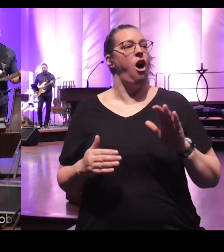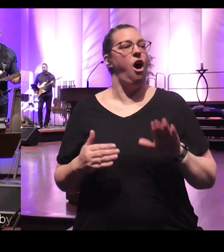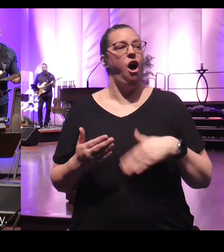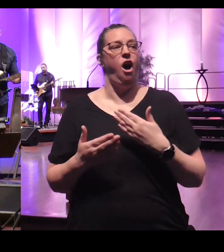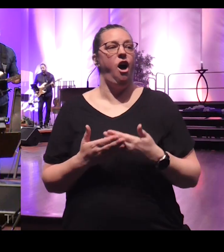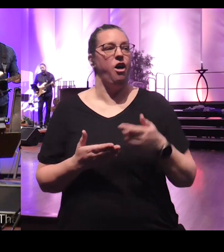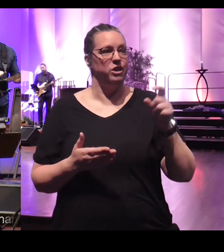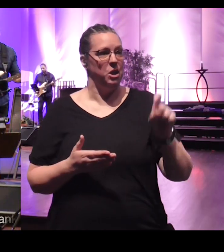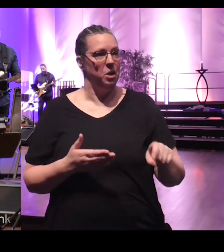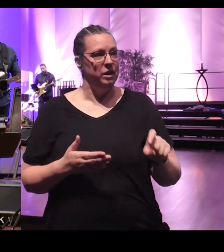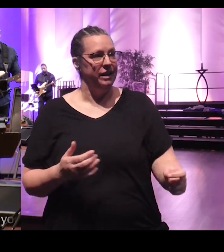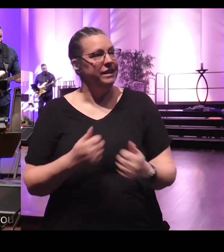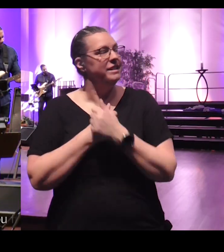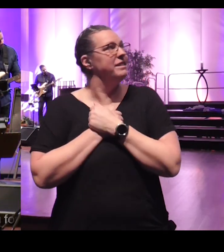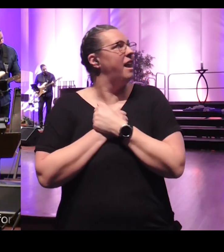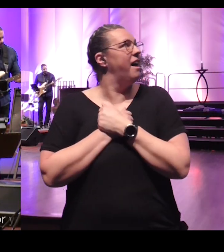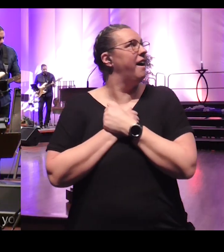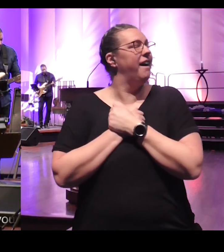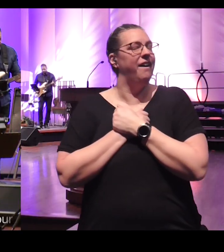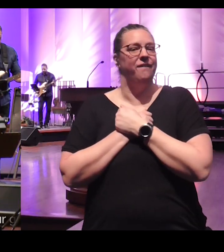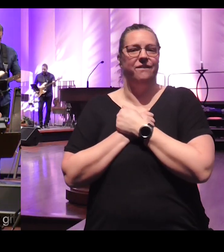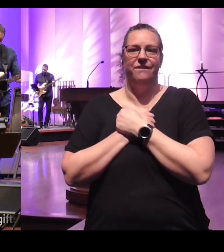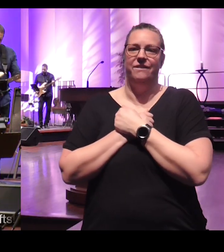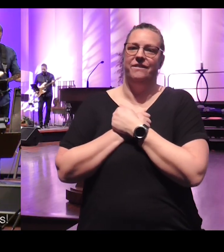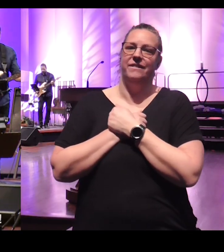All you need is love.